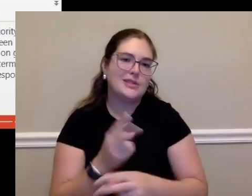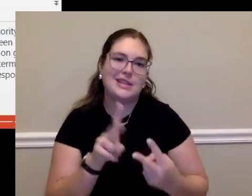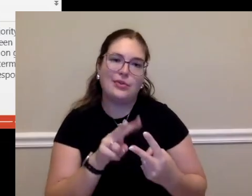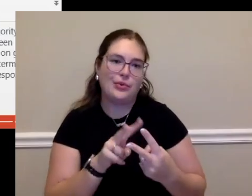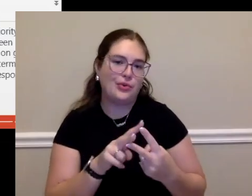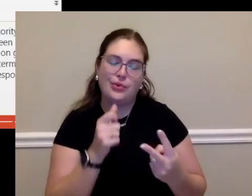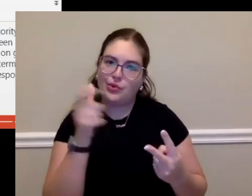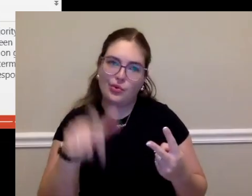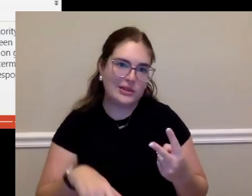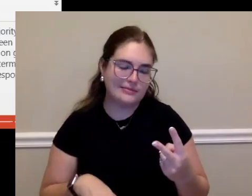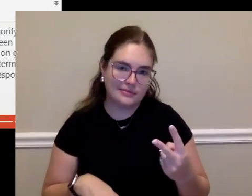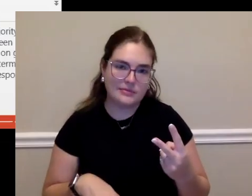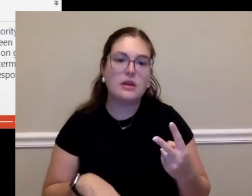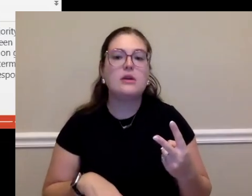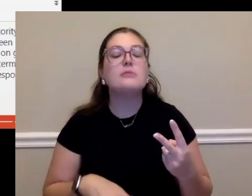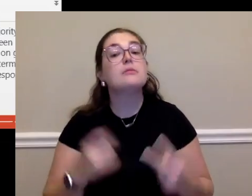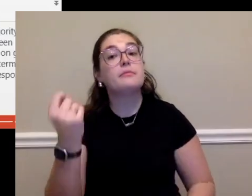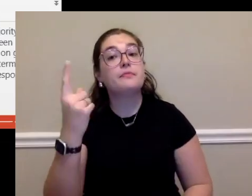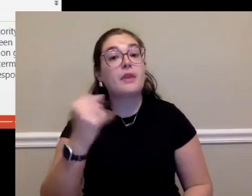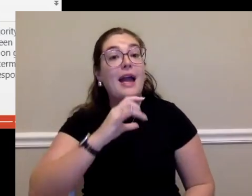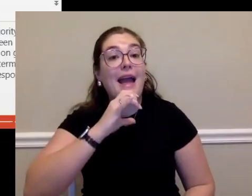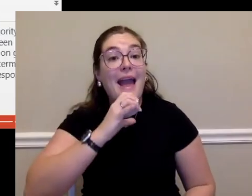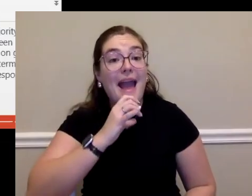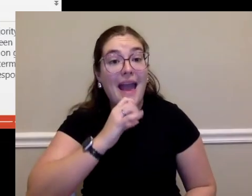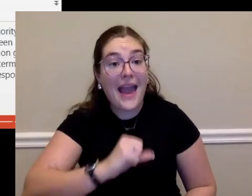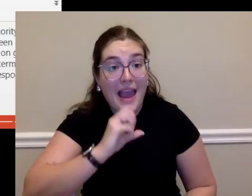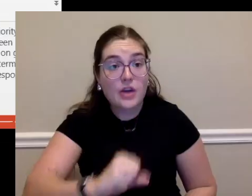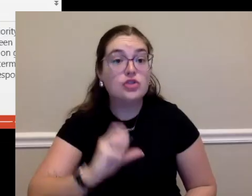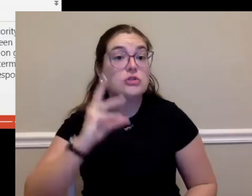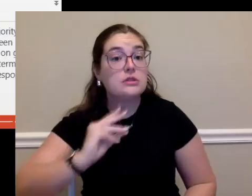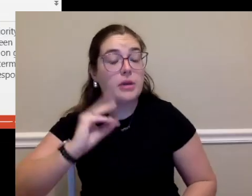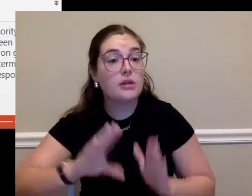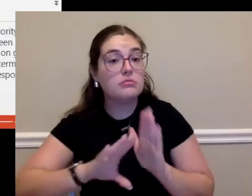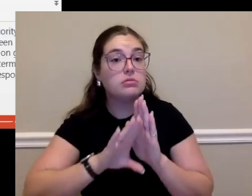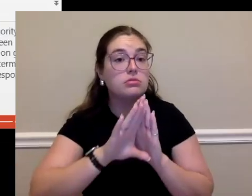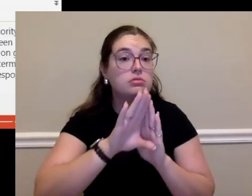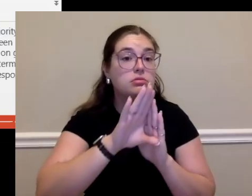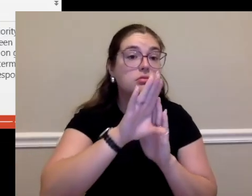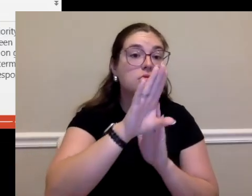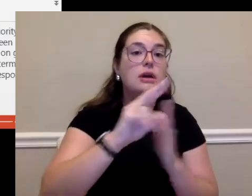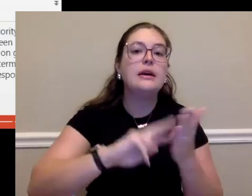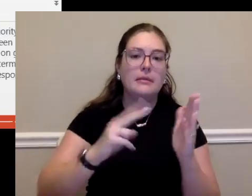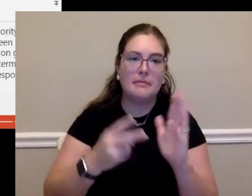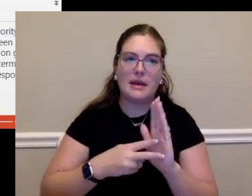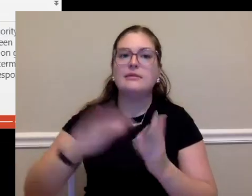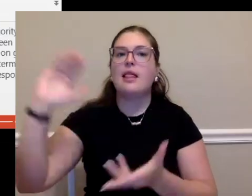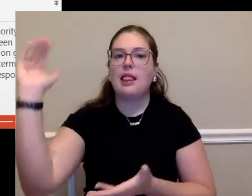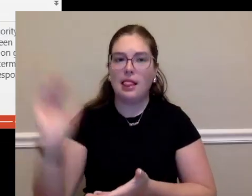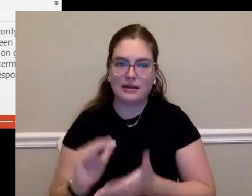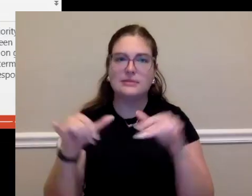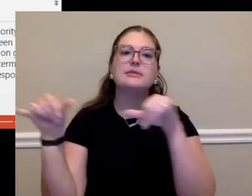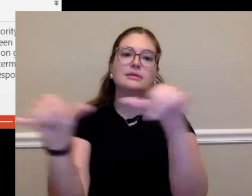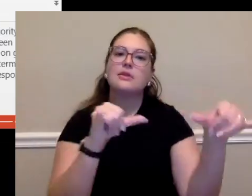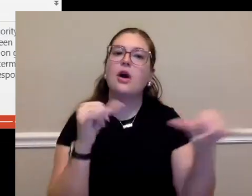the terms decreases with age and experience, which again are not independent factors.